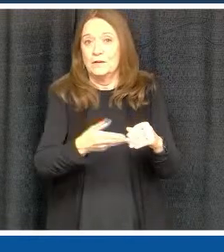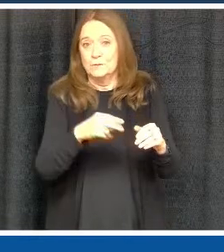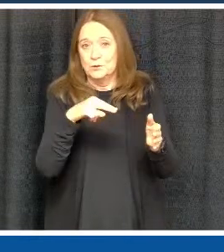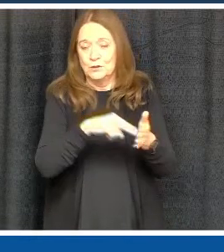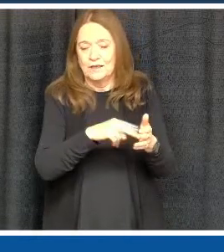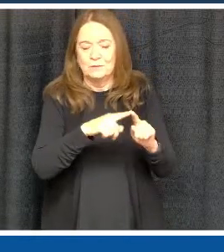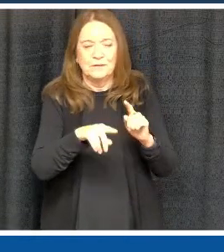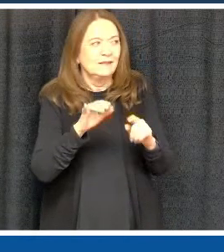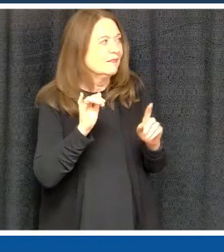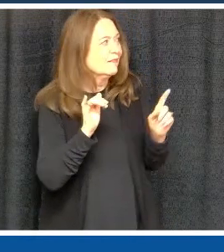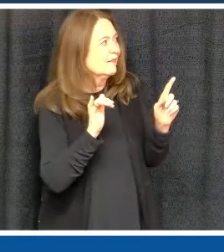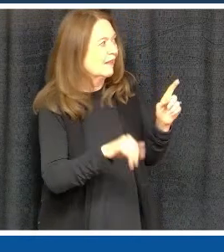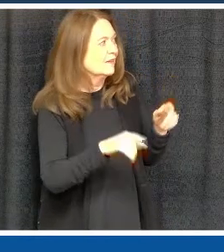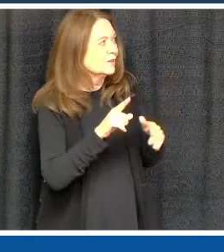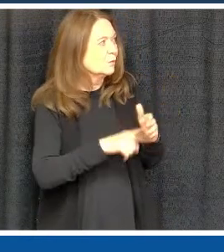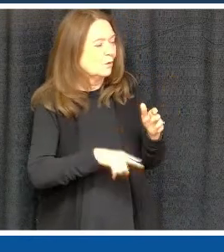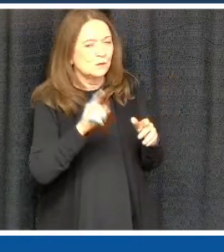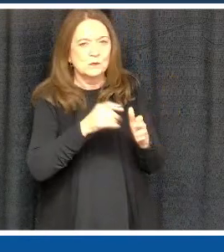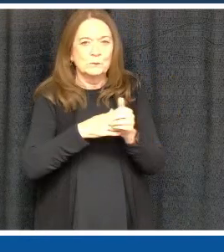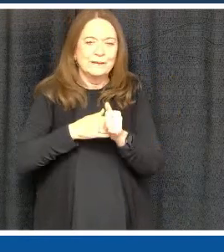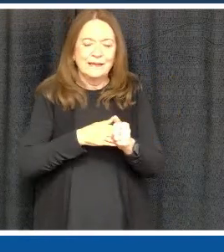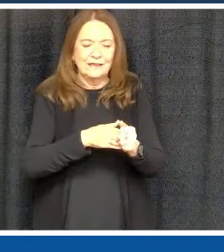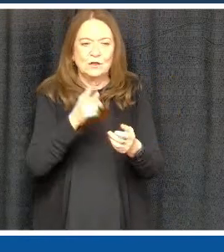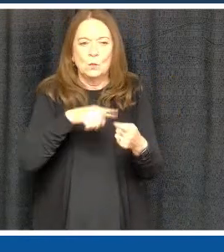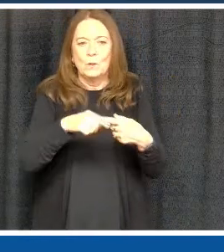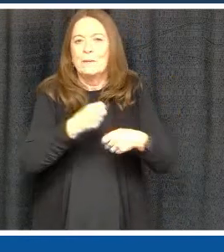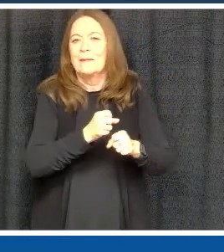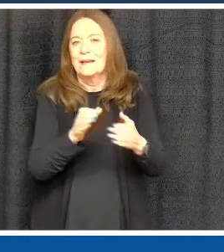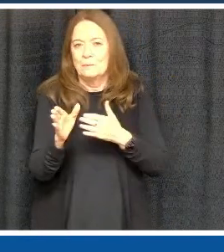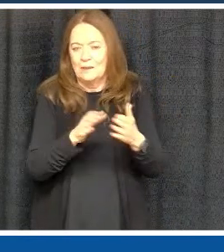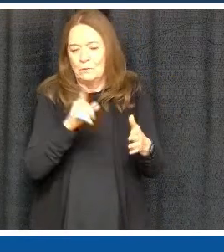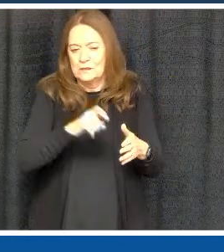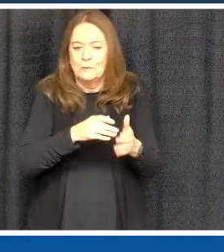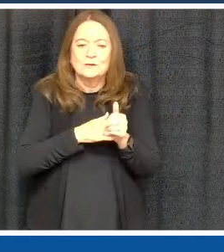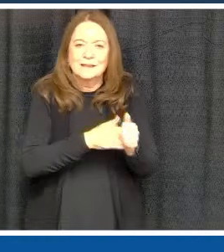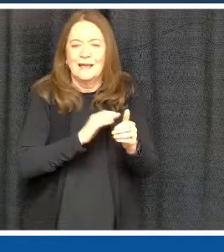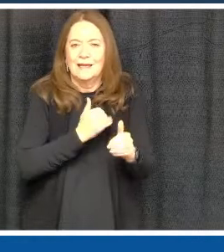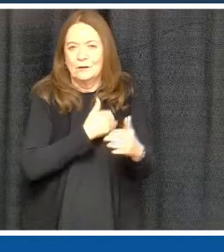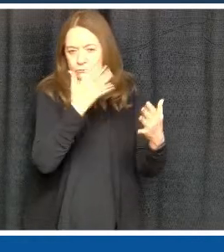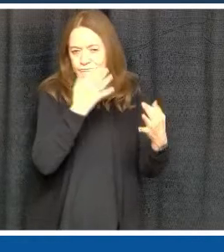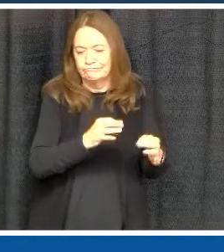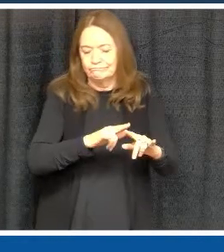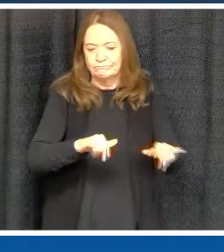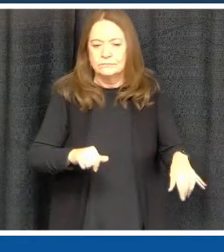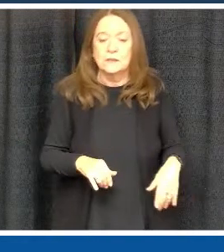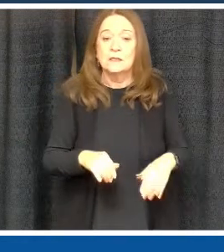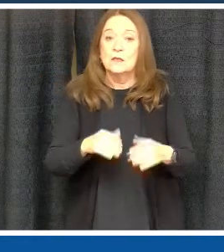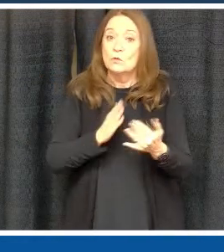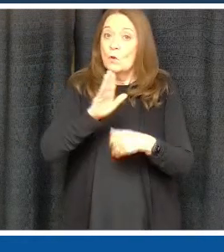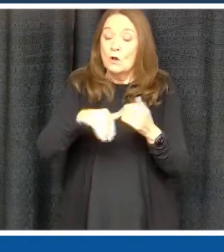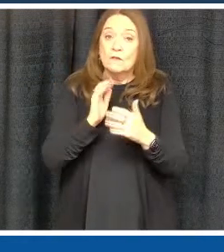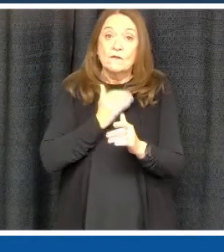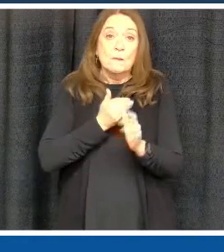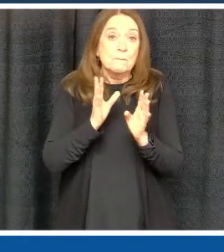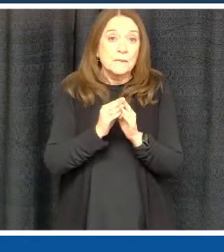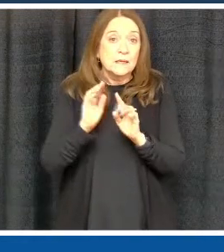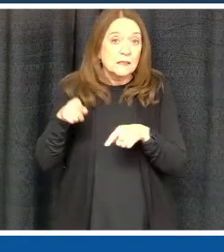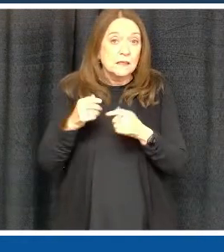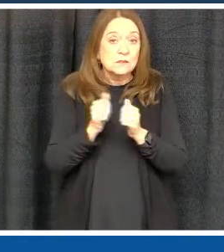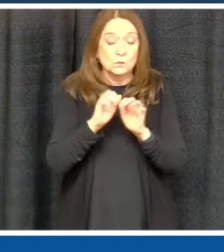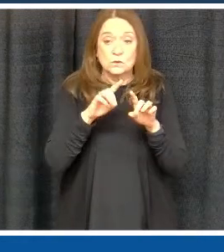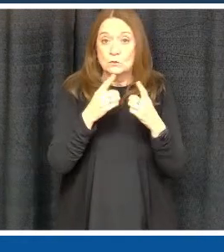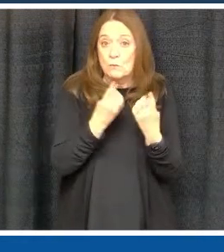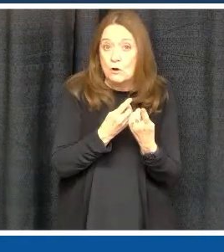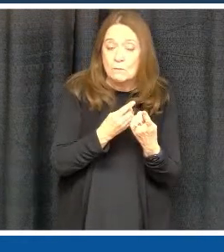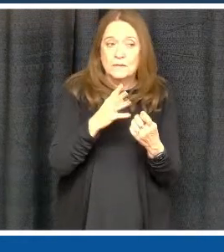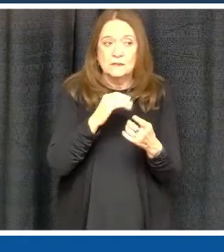that is what we're supposed to be guided on when we make a plan. Through all the different meetings we had with departments, with the public,